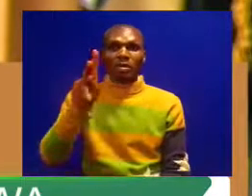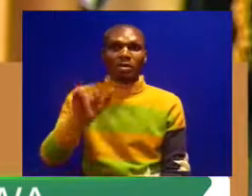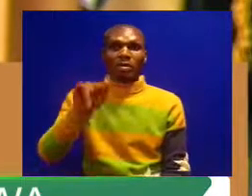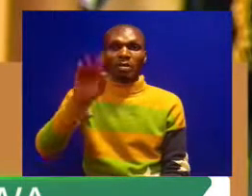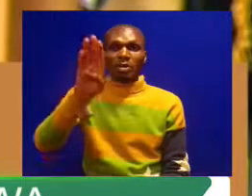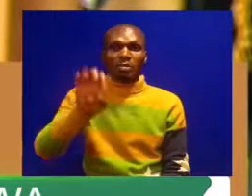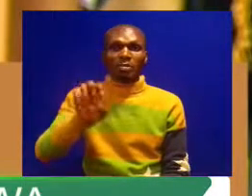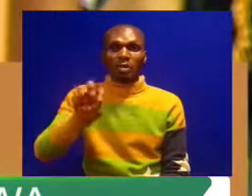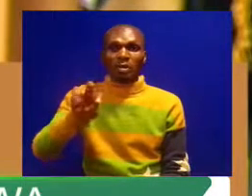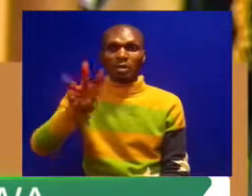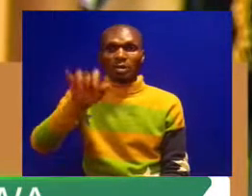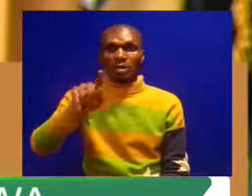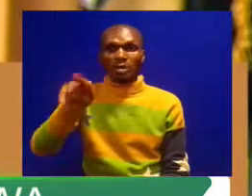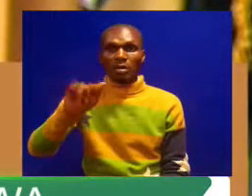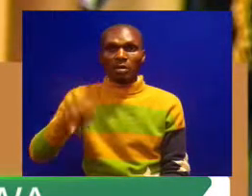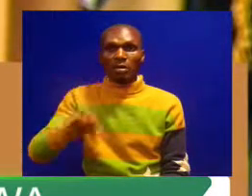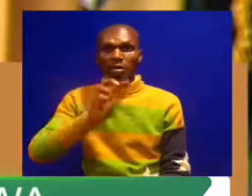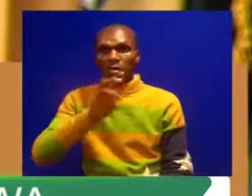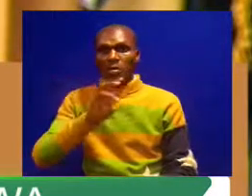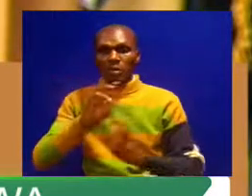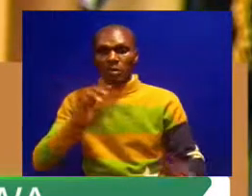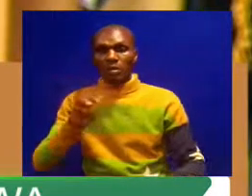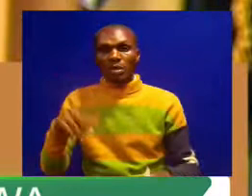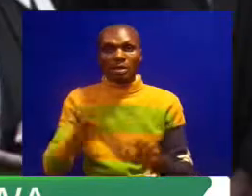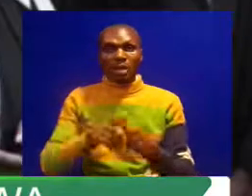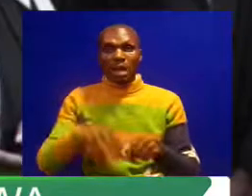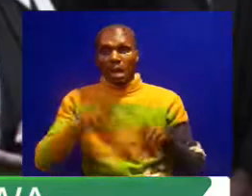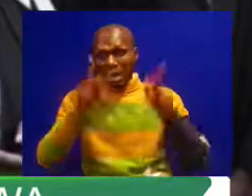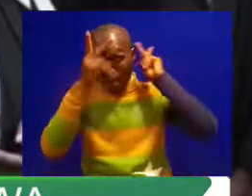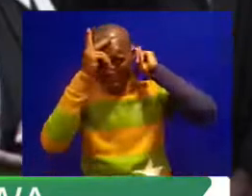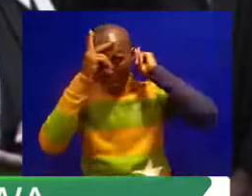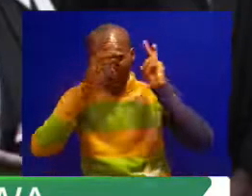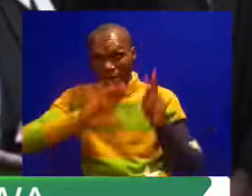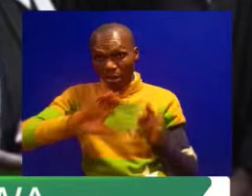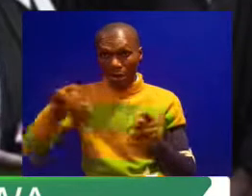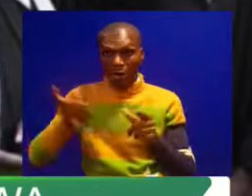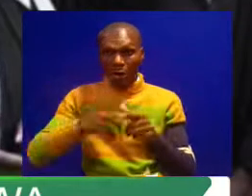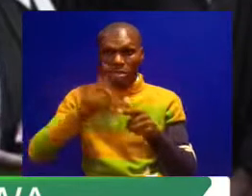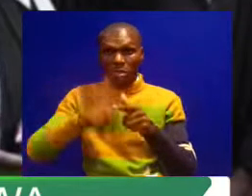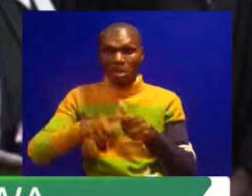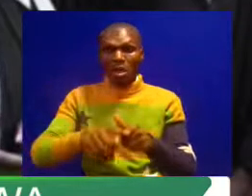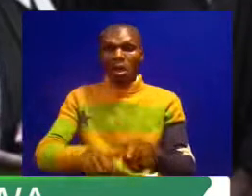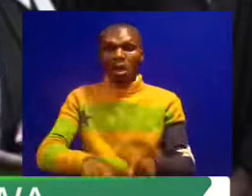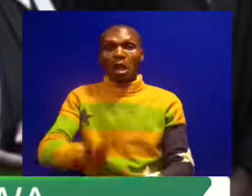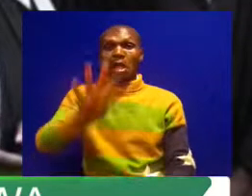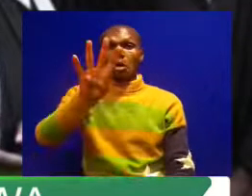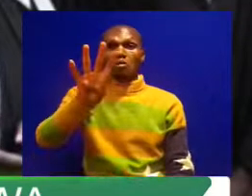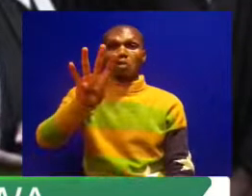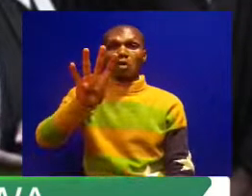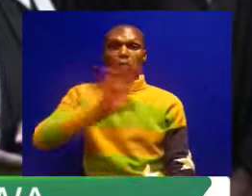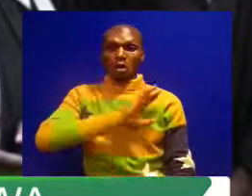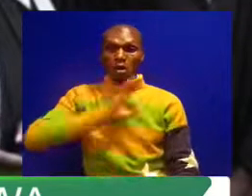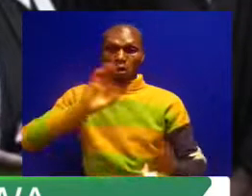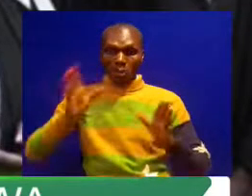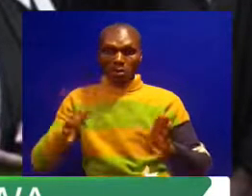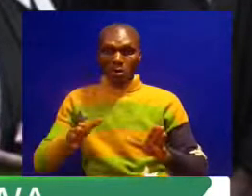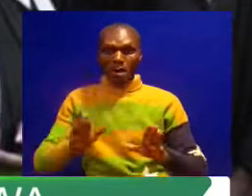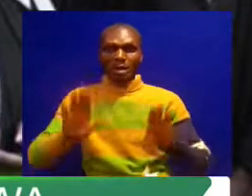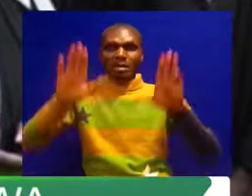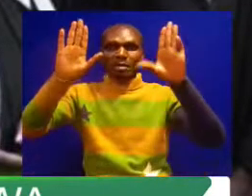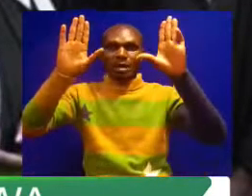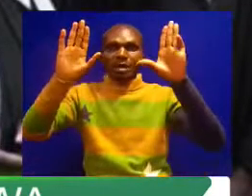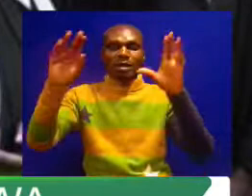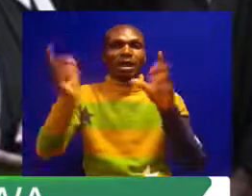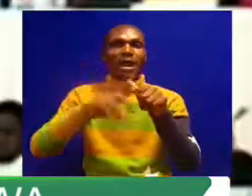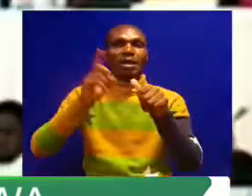constituency and parts of Kakamega County. Okwe Rusia kwa ba commissioner abane chinga kichomo elio na